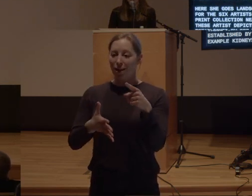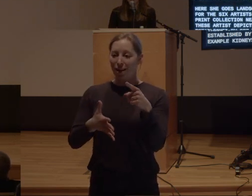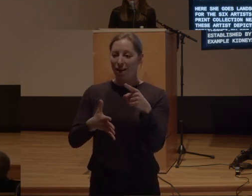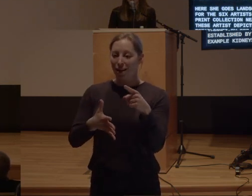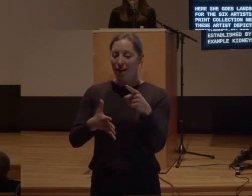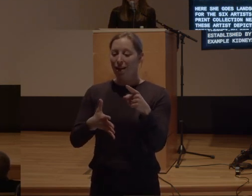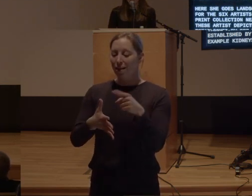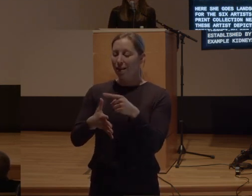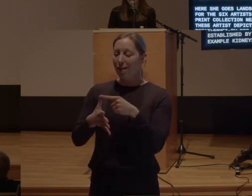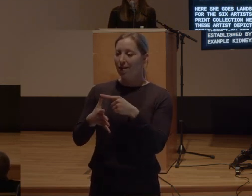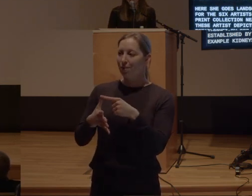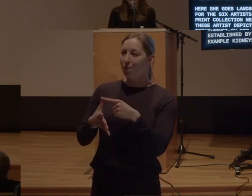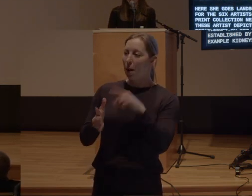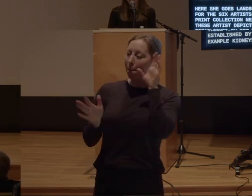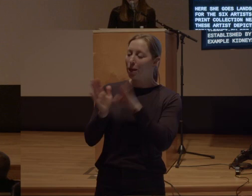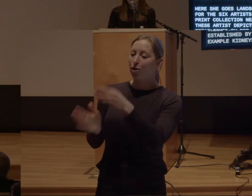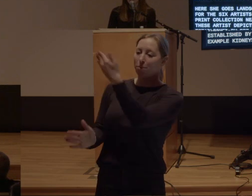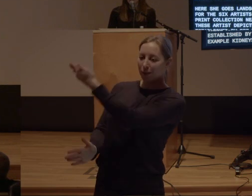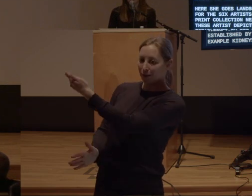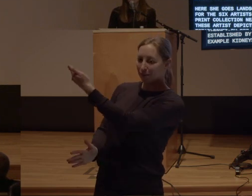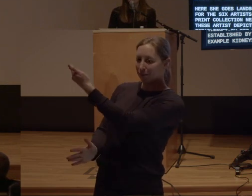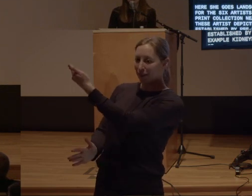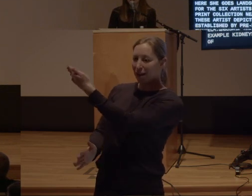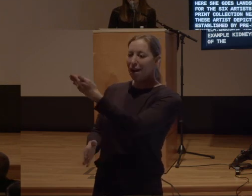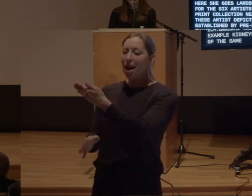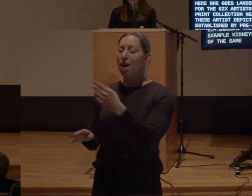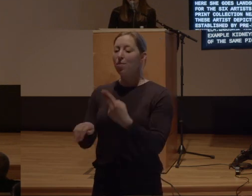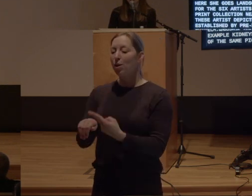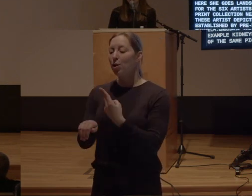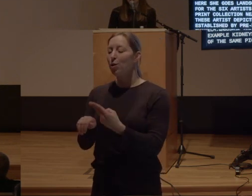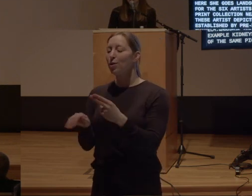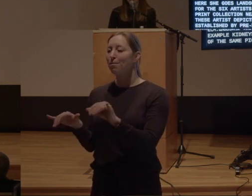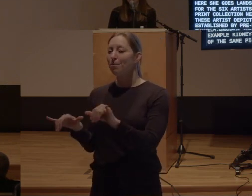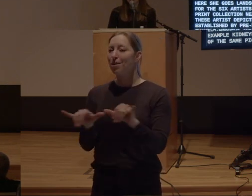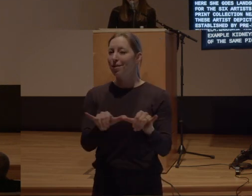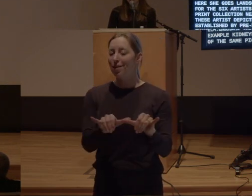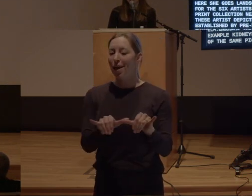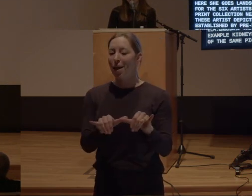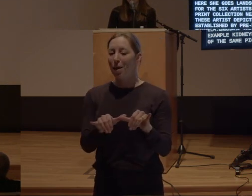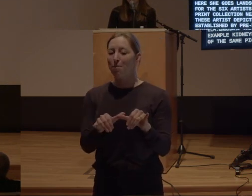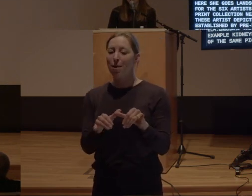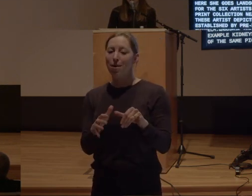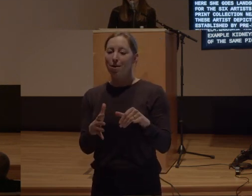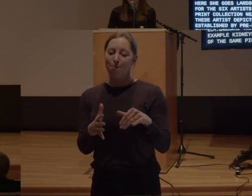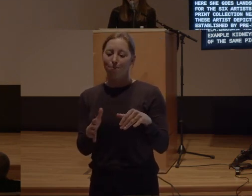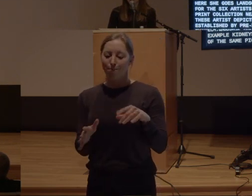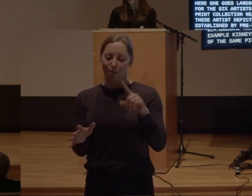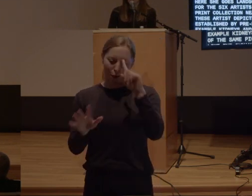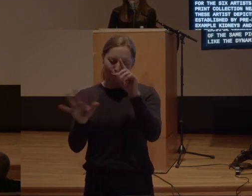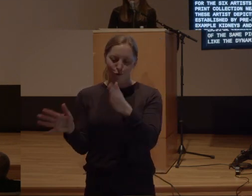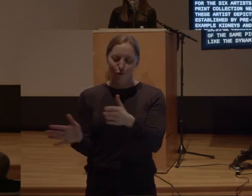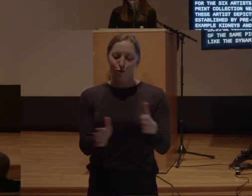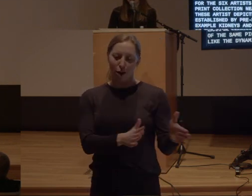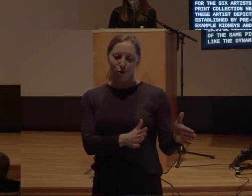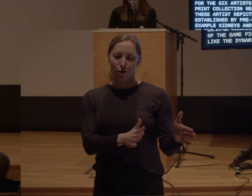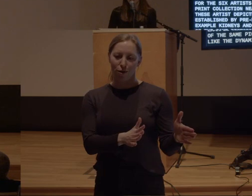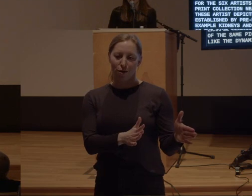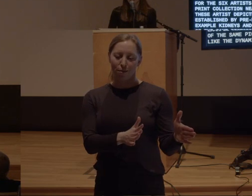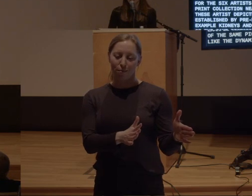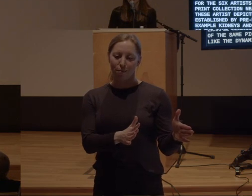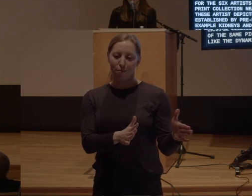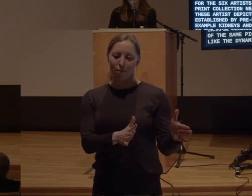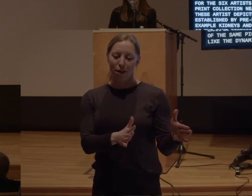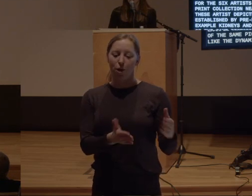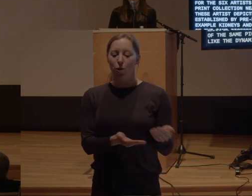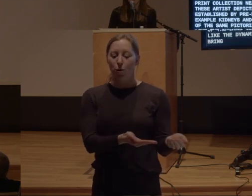Sensoji Temple. And they used some of the same pictorial strategies as Hiroshige, like the dynamic cropping of foreground elements